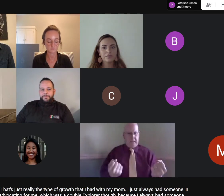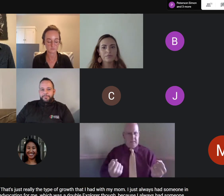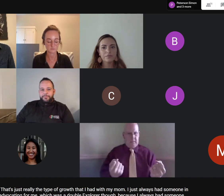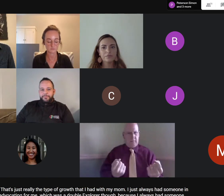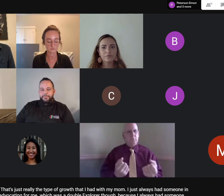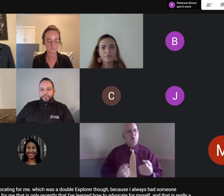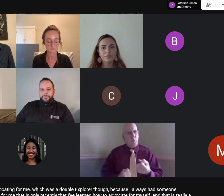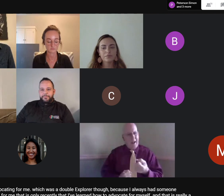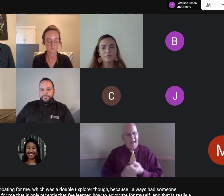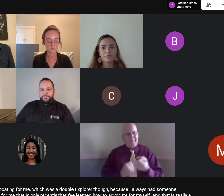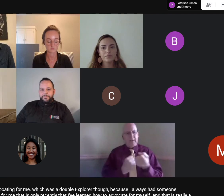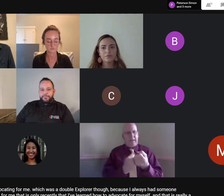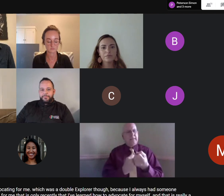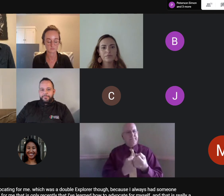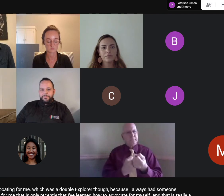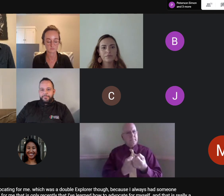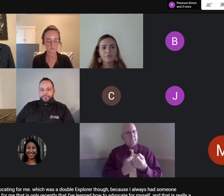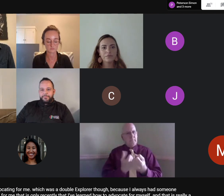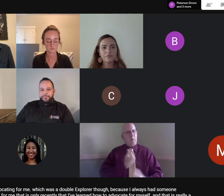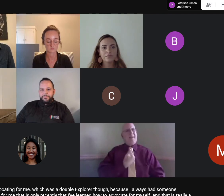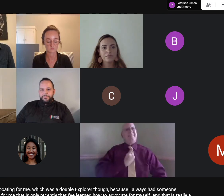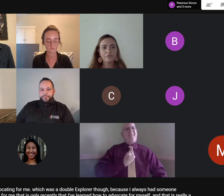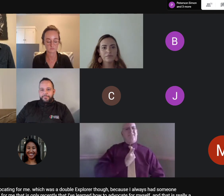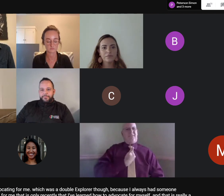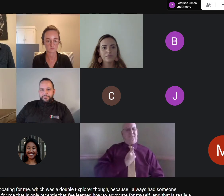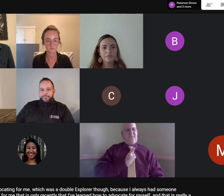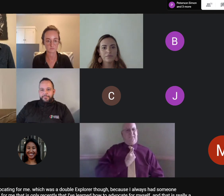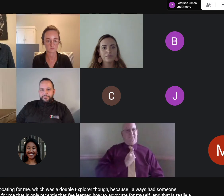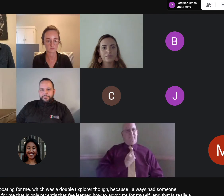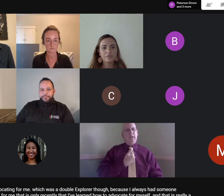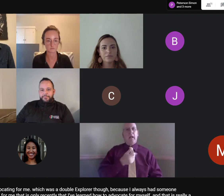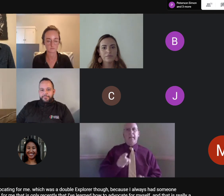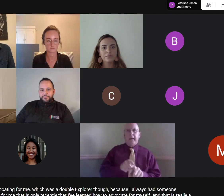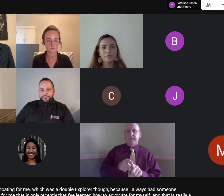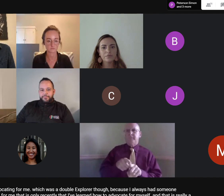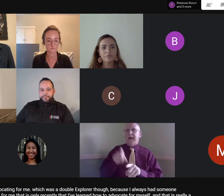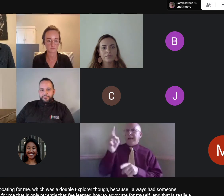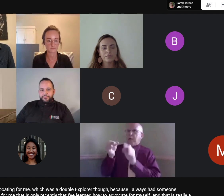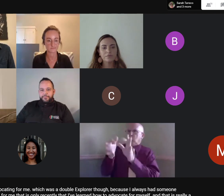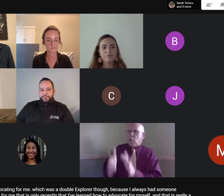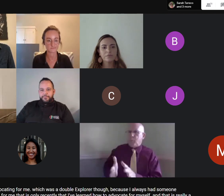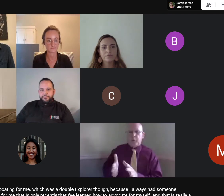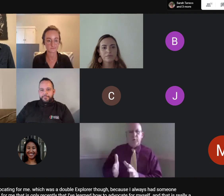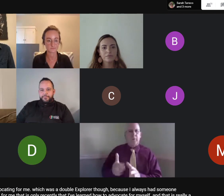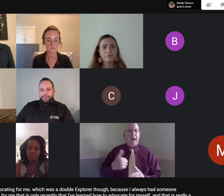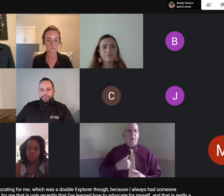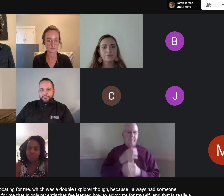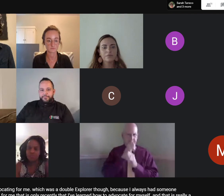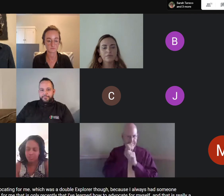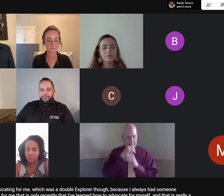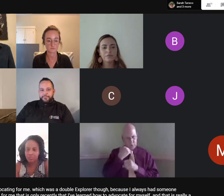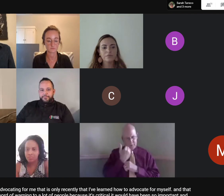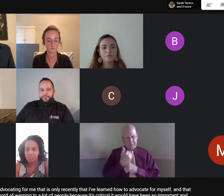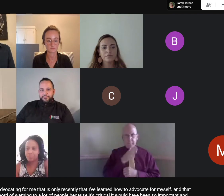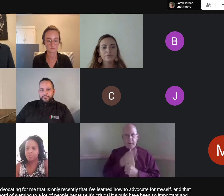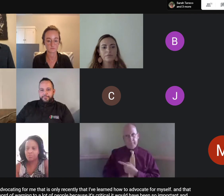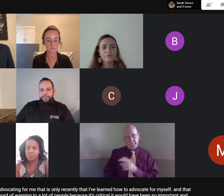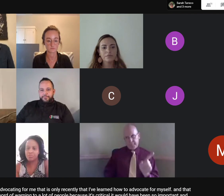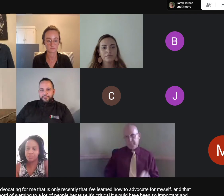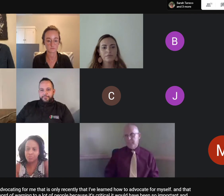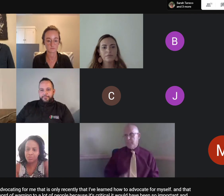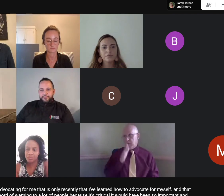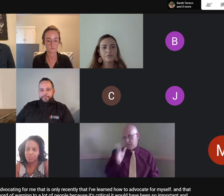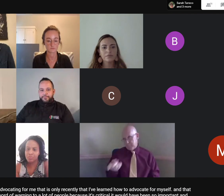advocating for captioning and advocating for interpreters, that kind of thing. So it's a double-edged sword in,